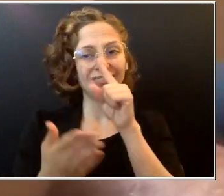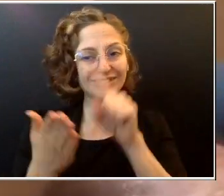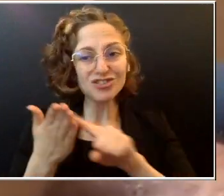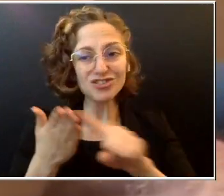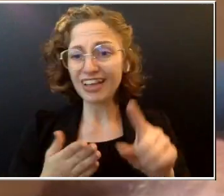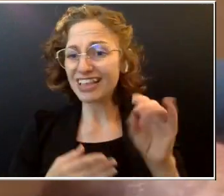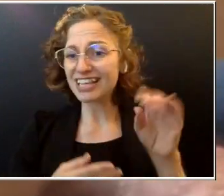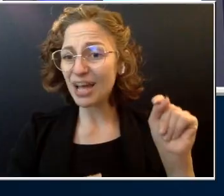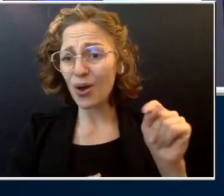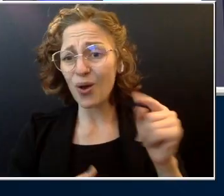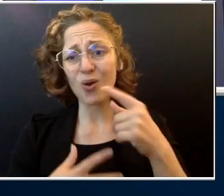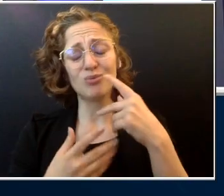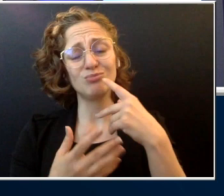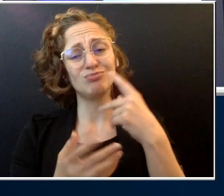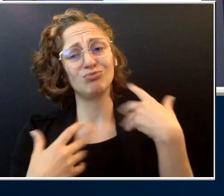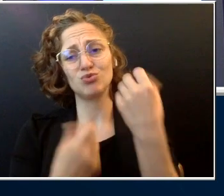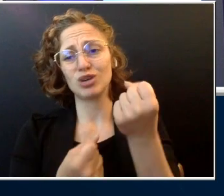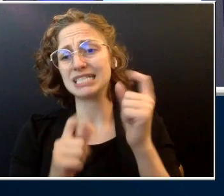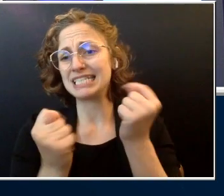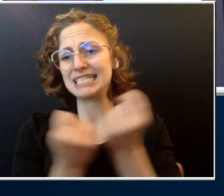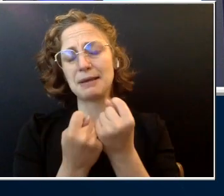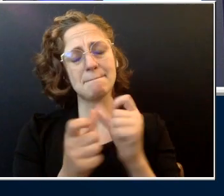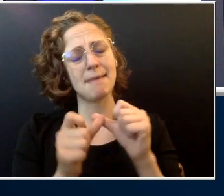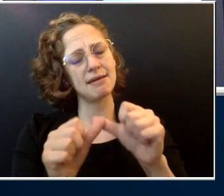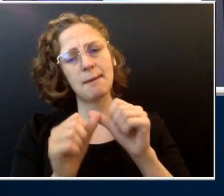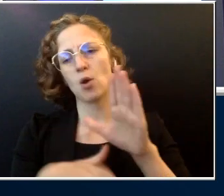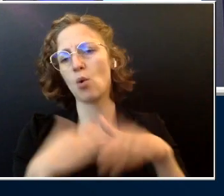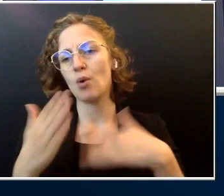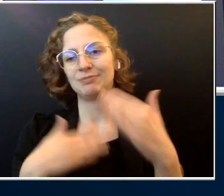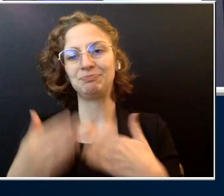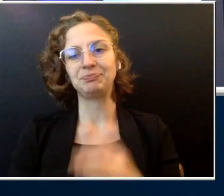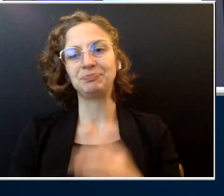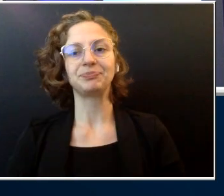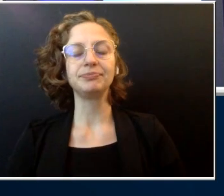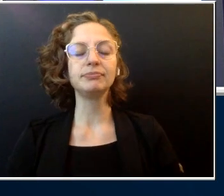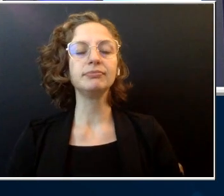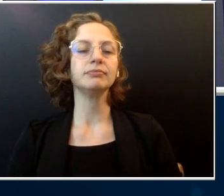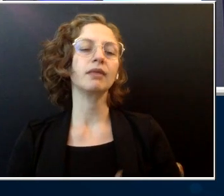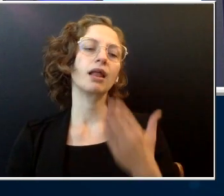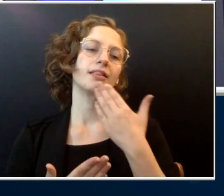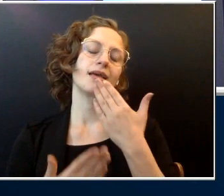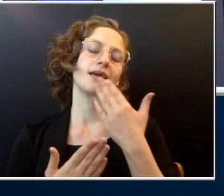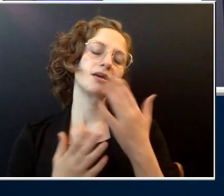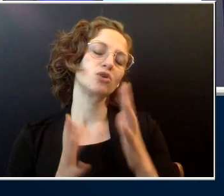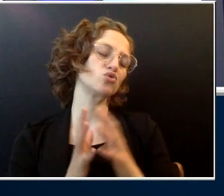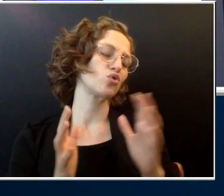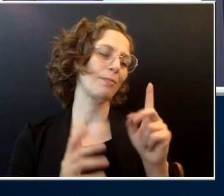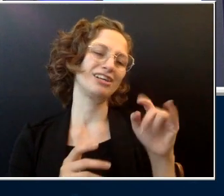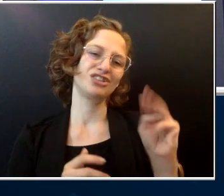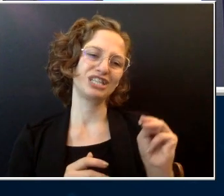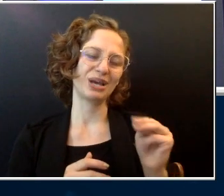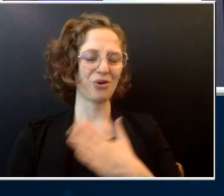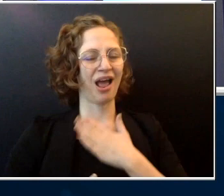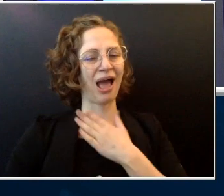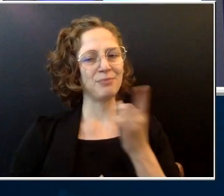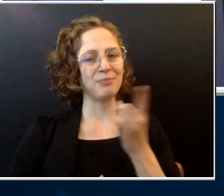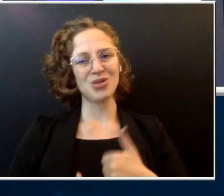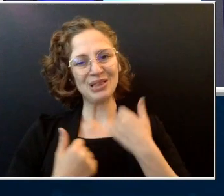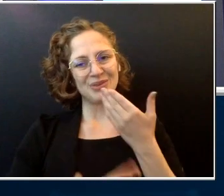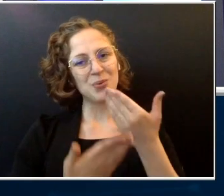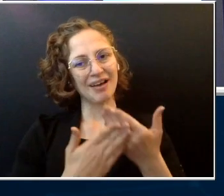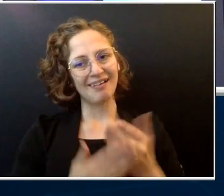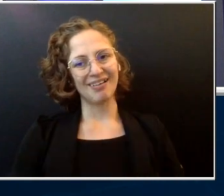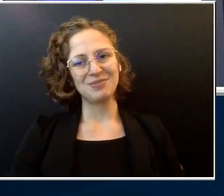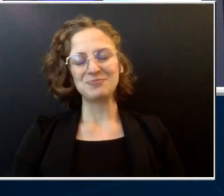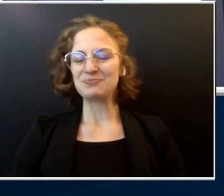going. Great message, Tim. Thank you so much for sharing your story. We're just glad you're living well. Thank you. Absolutely.